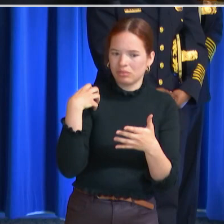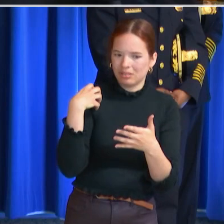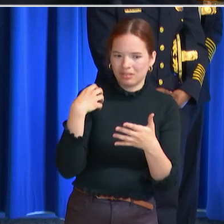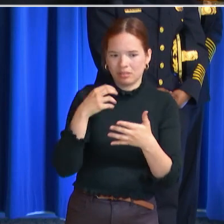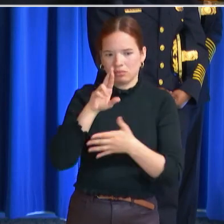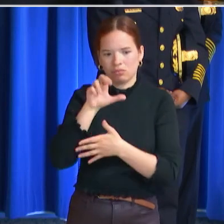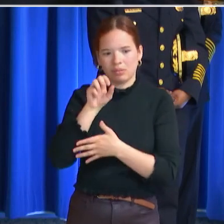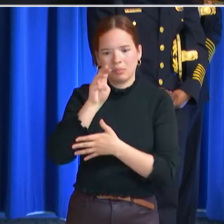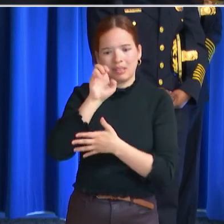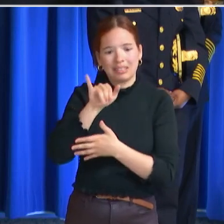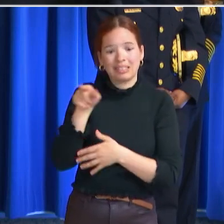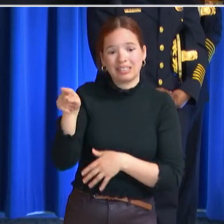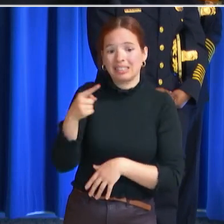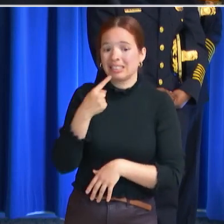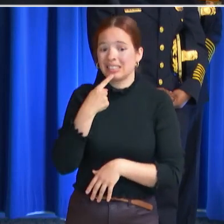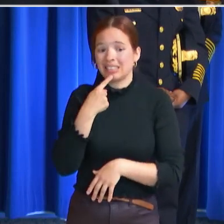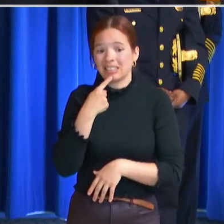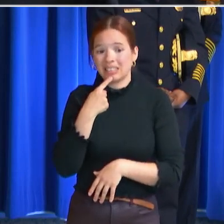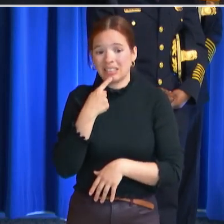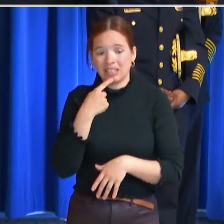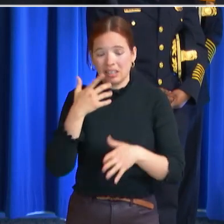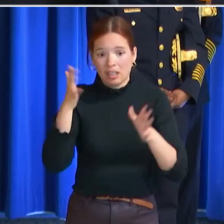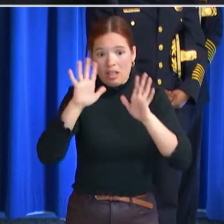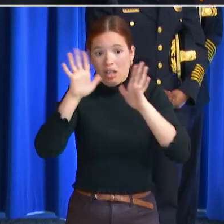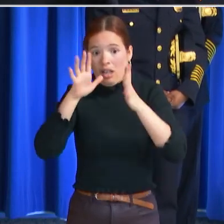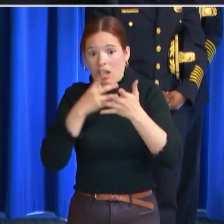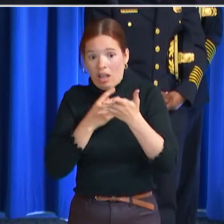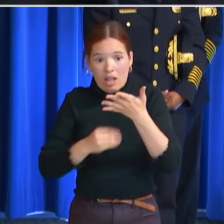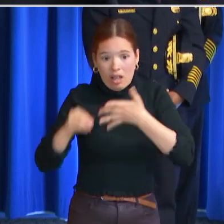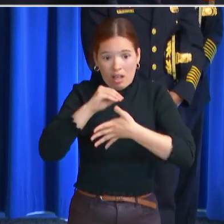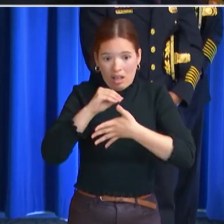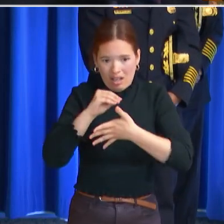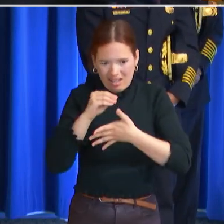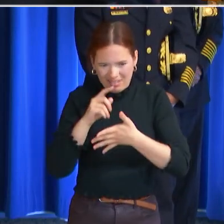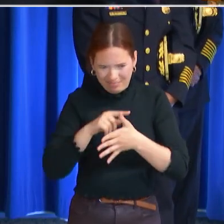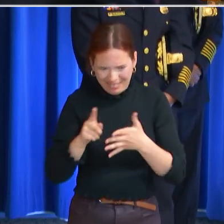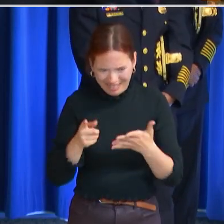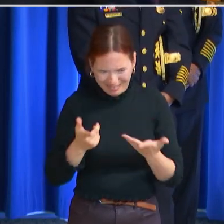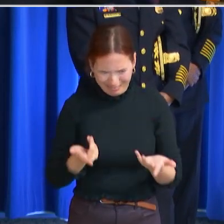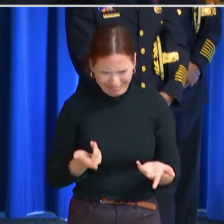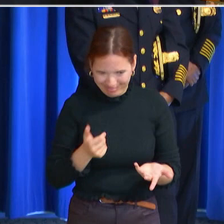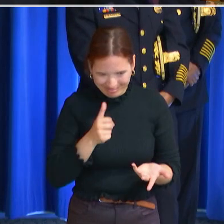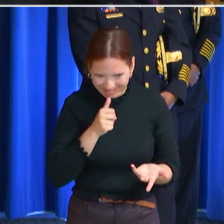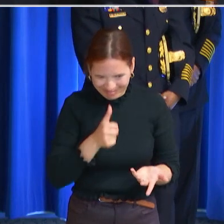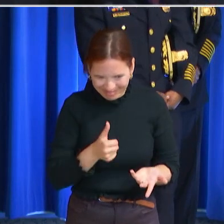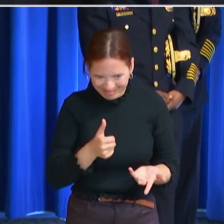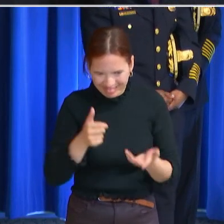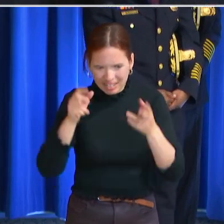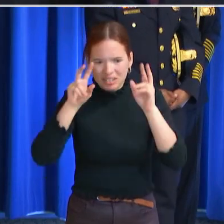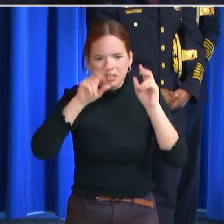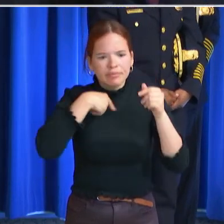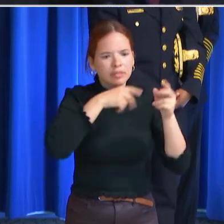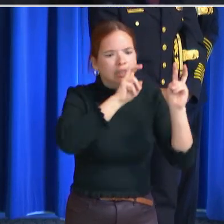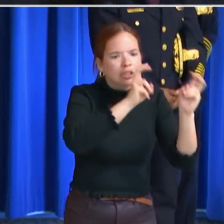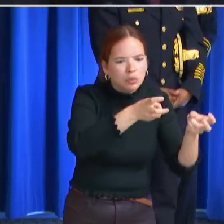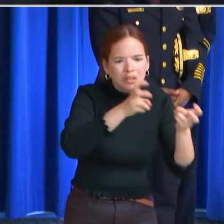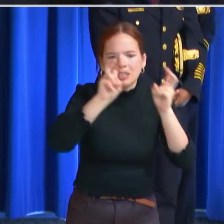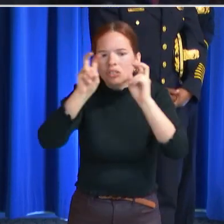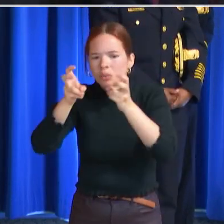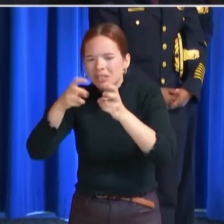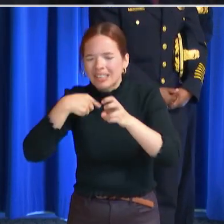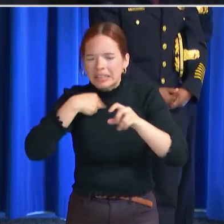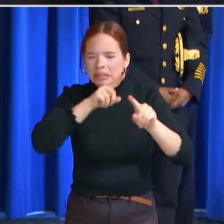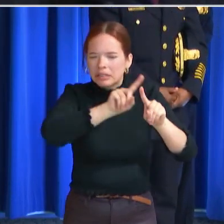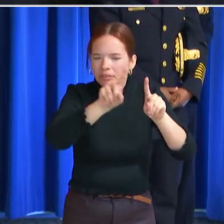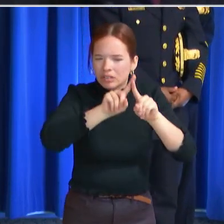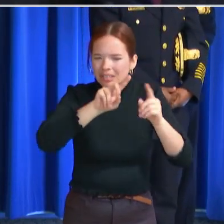right? So everything is not a priority. Yes, there may be some issue here or issue there, but we have to be intentional about officers being able to get